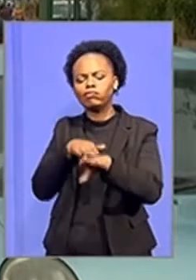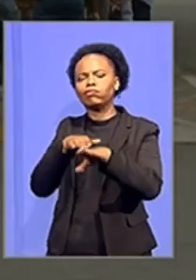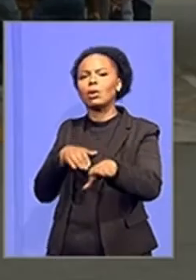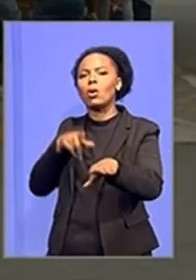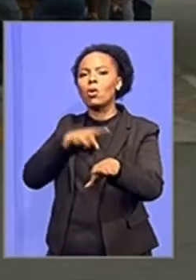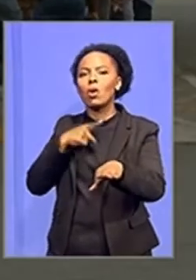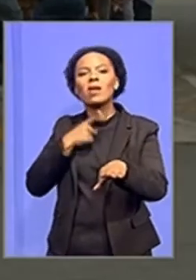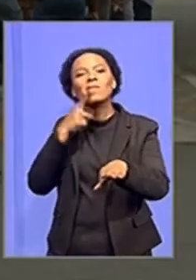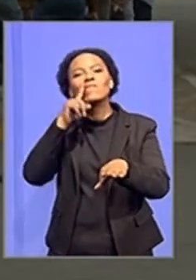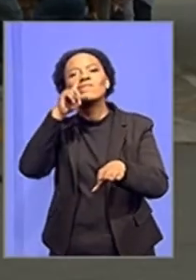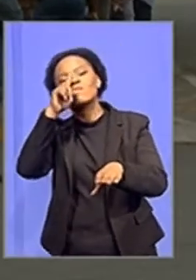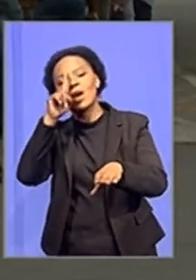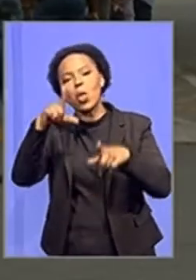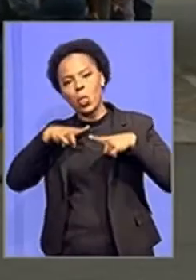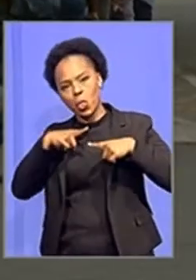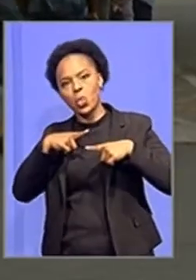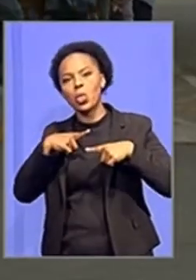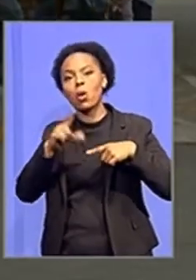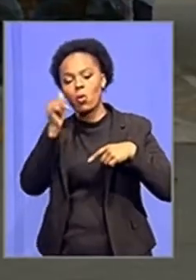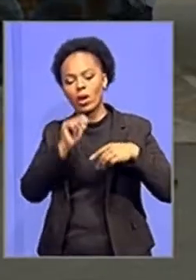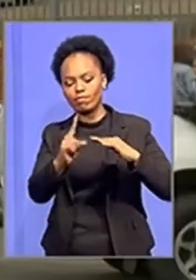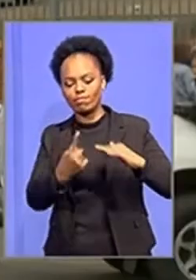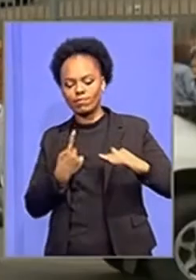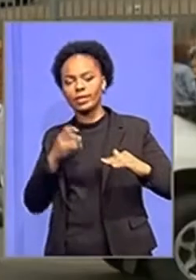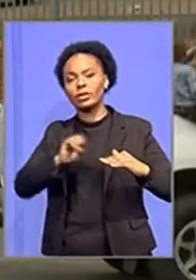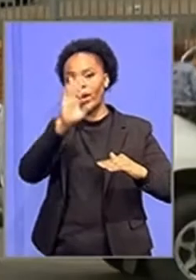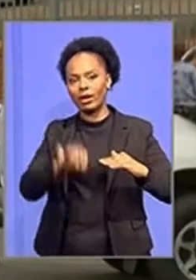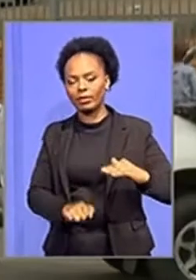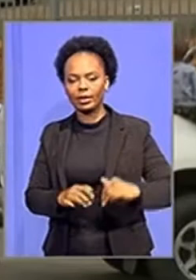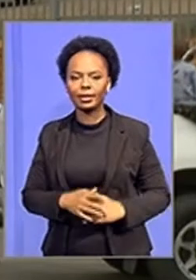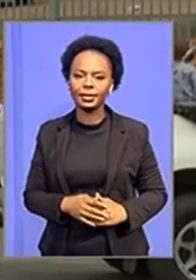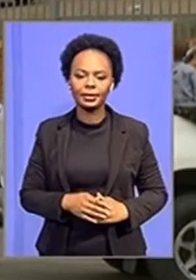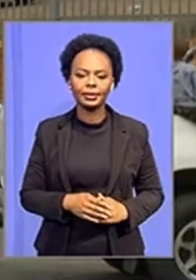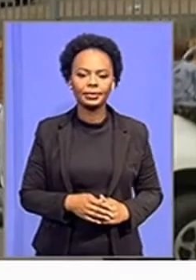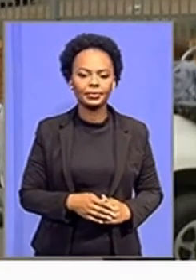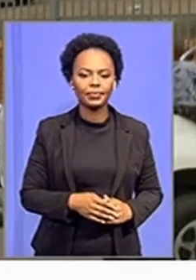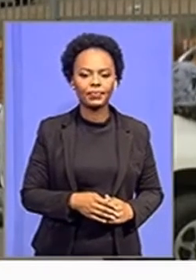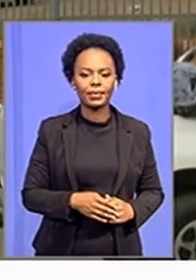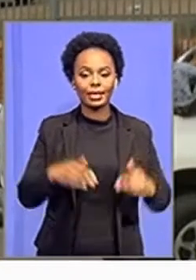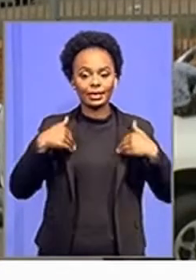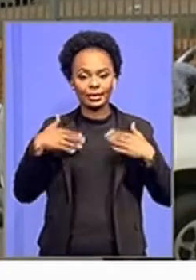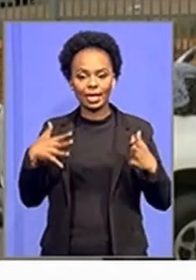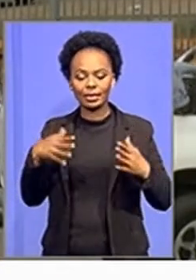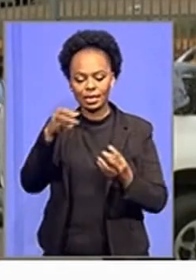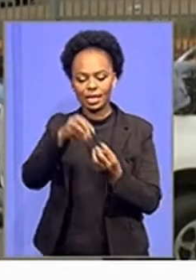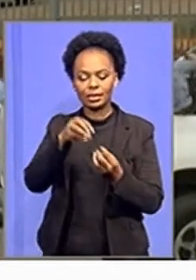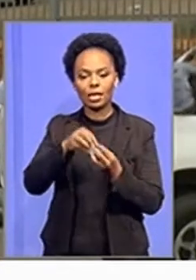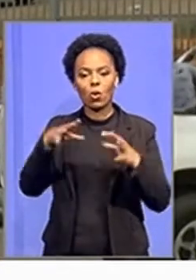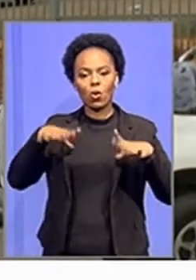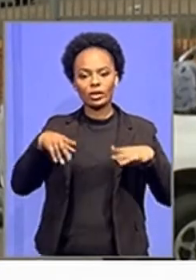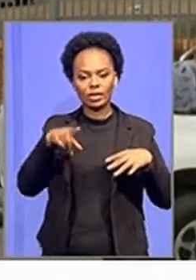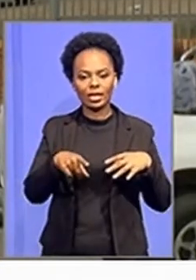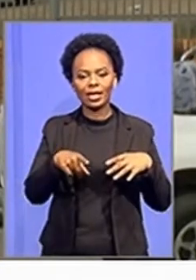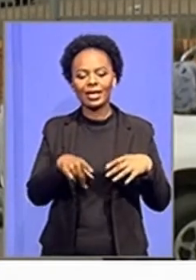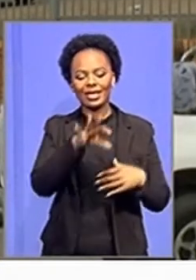tša COVID-19 ge ba tsena Afrika Borwa. Now, since the start of this Easter holidays, we have about